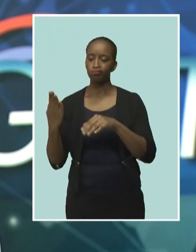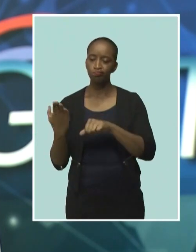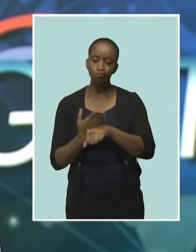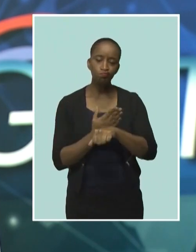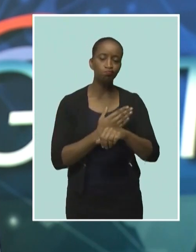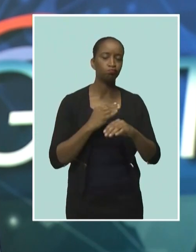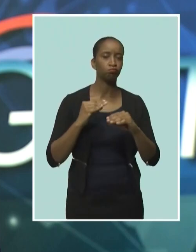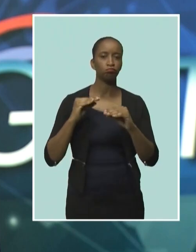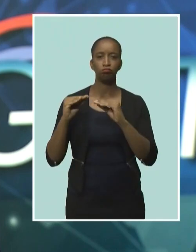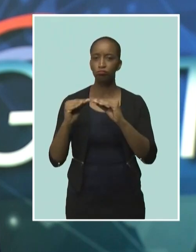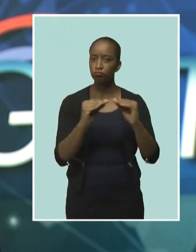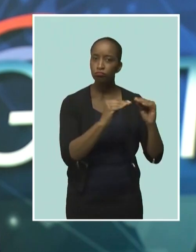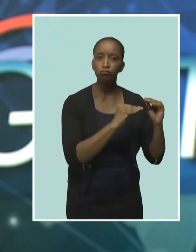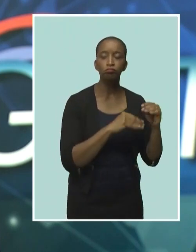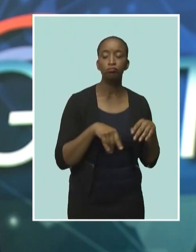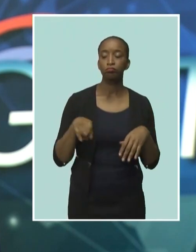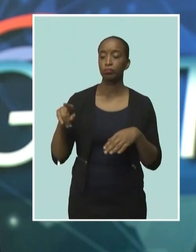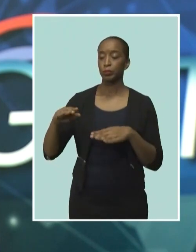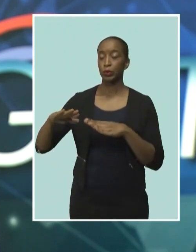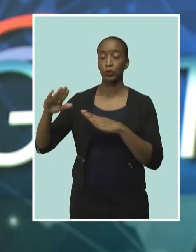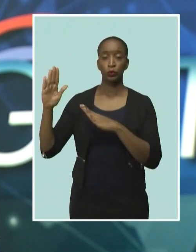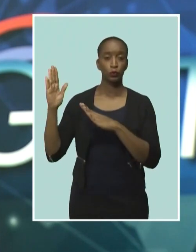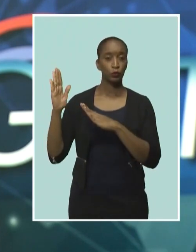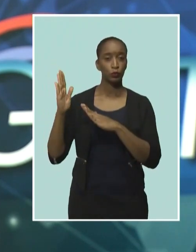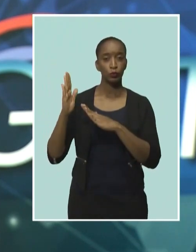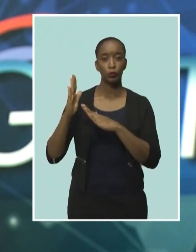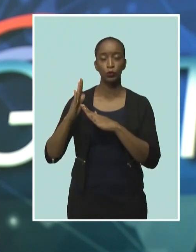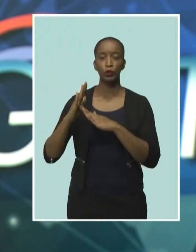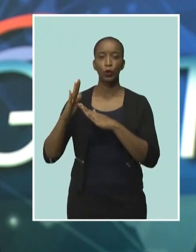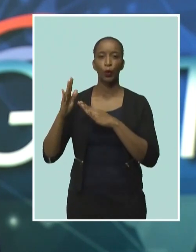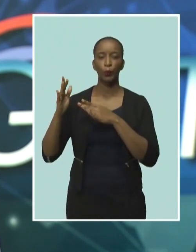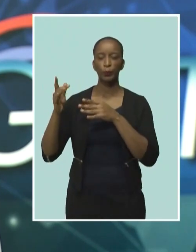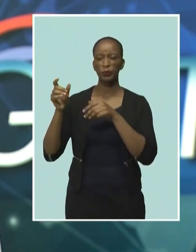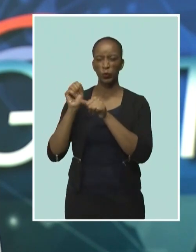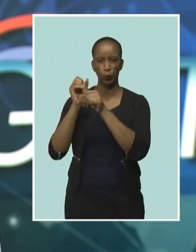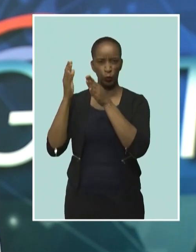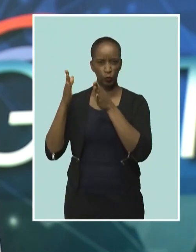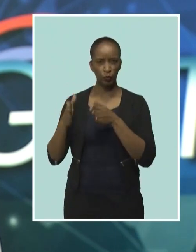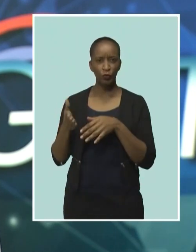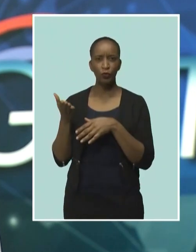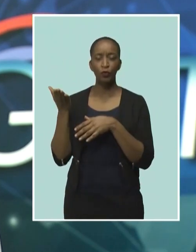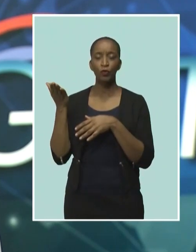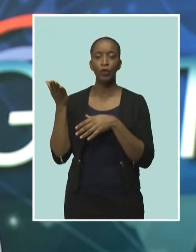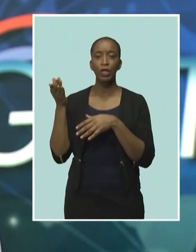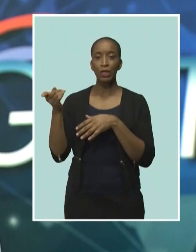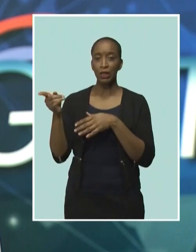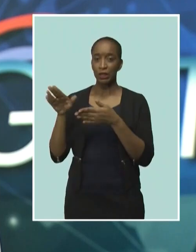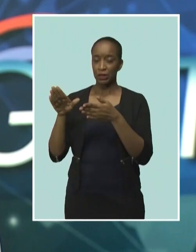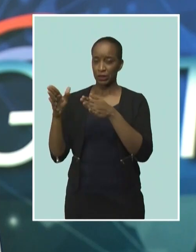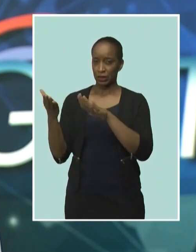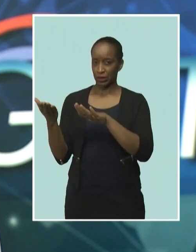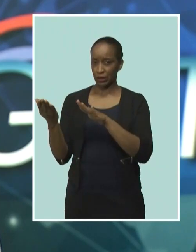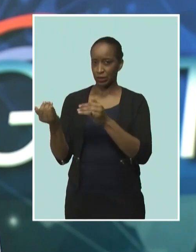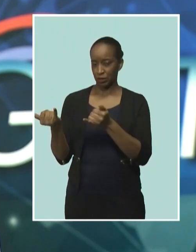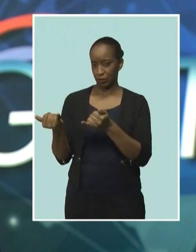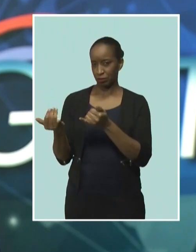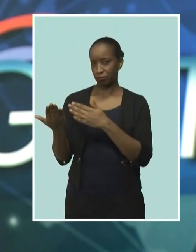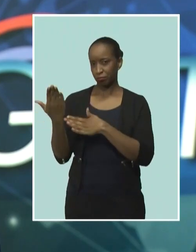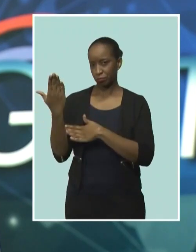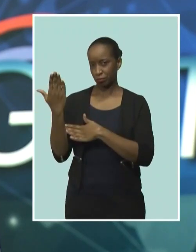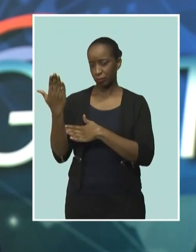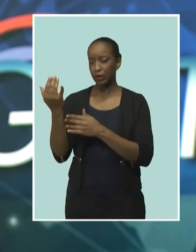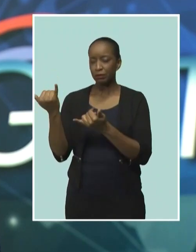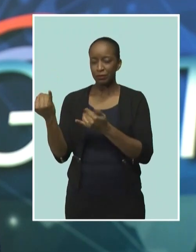Technical Officer at the Ministry of Transport, Works and Water Resources, Philip Tudor, passed away earlier today after a brief period of